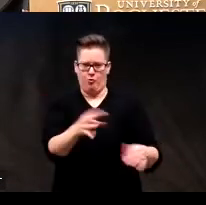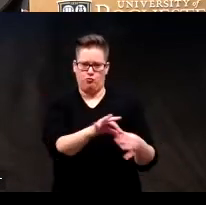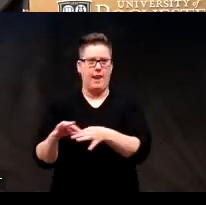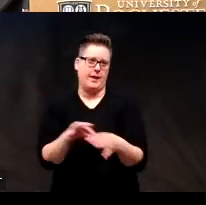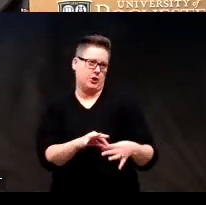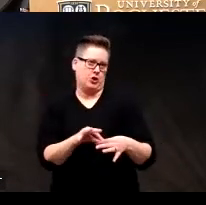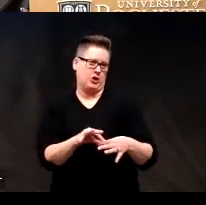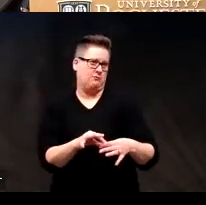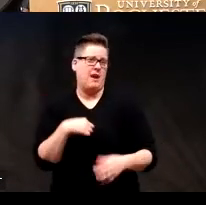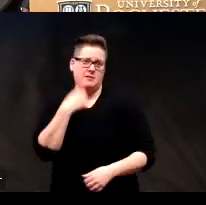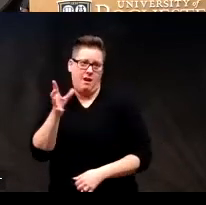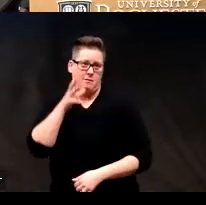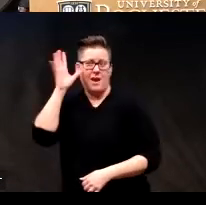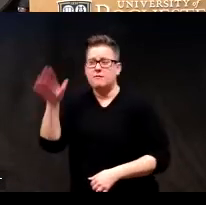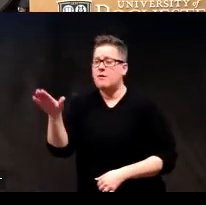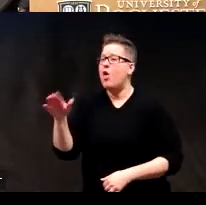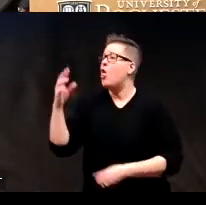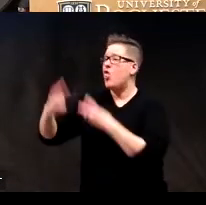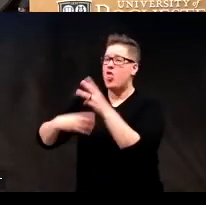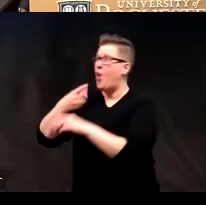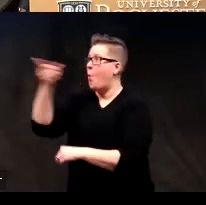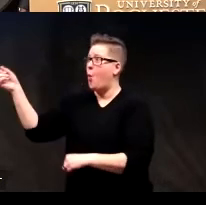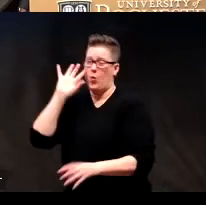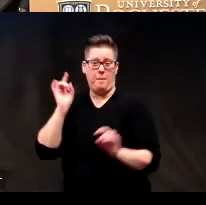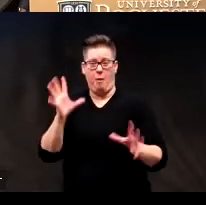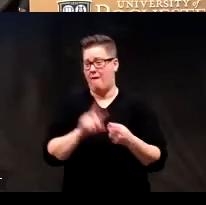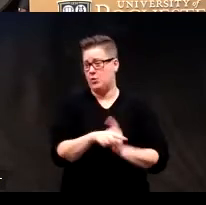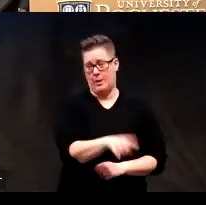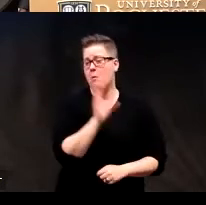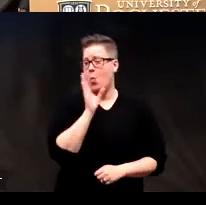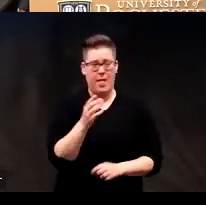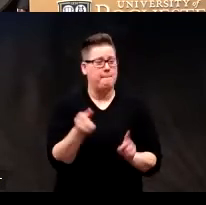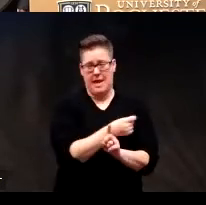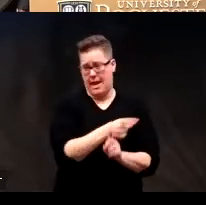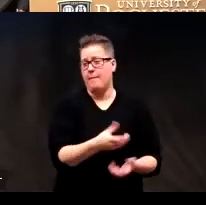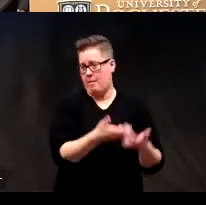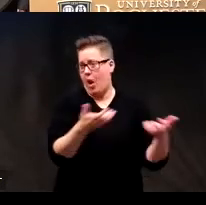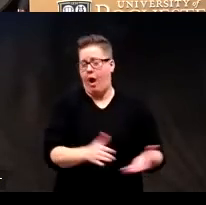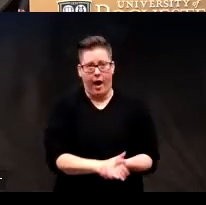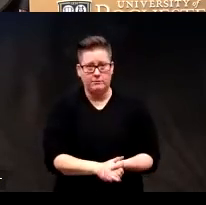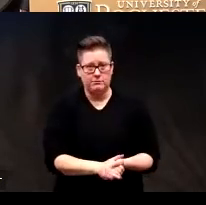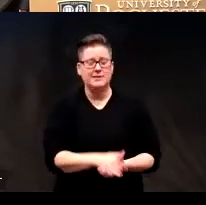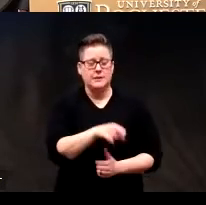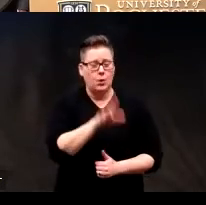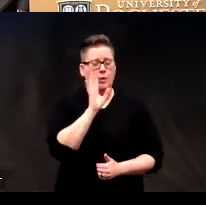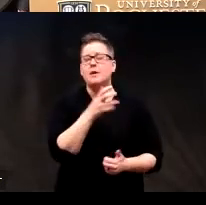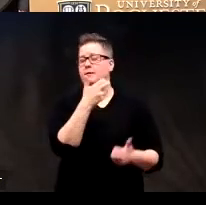parents, look, the world is going to beat up on this kid hard. They're going to get hard hit.